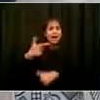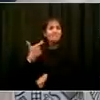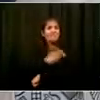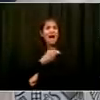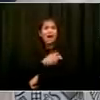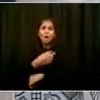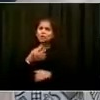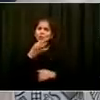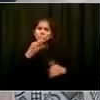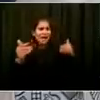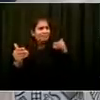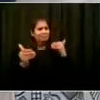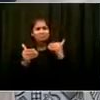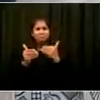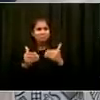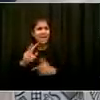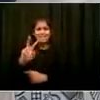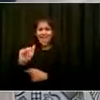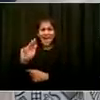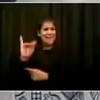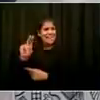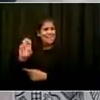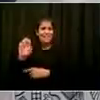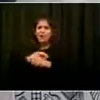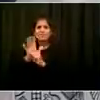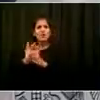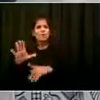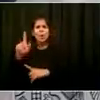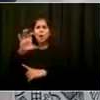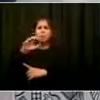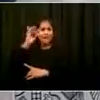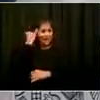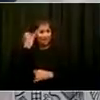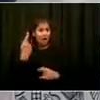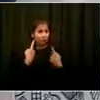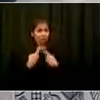say it with 100% assurance. So let's double down on this fight